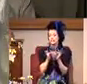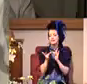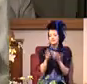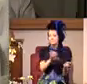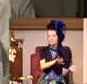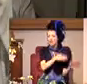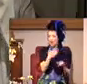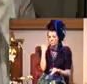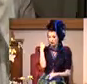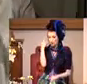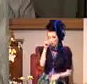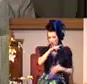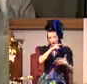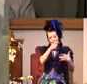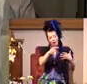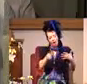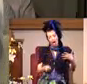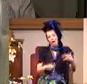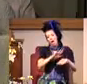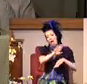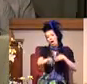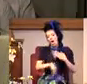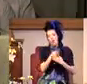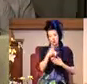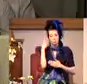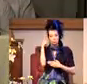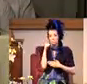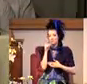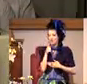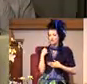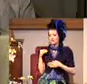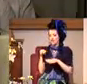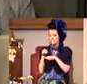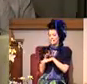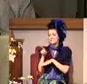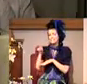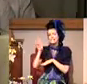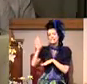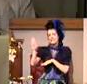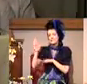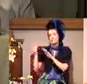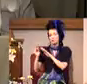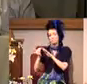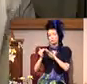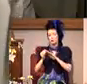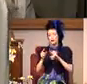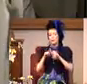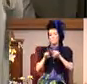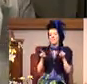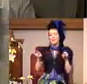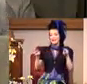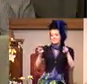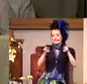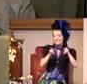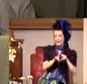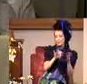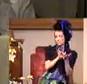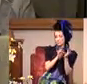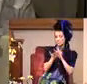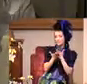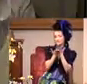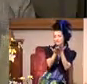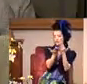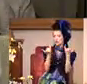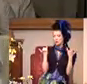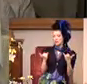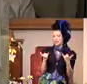those things. Not just for the things that affected his community, but that that same Jesus is present with us today, sharing